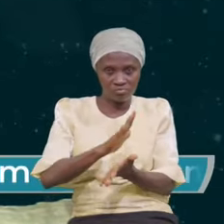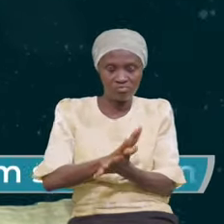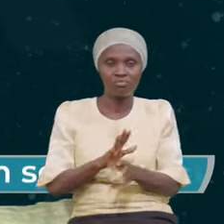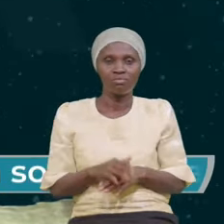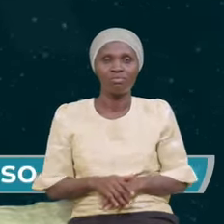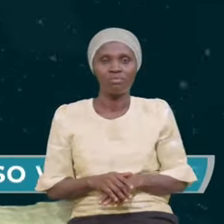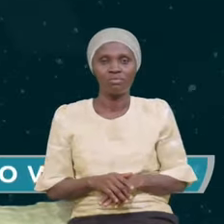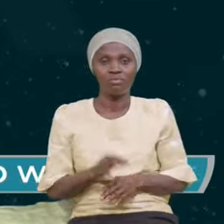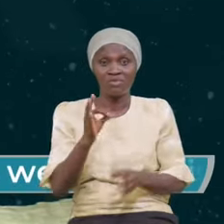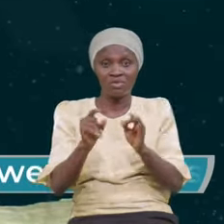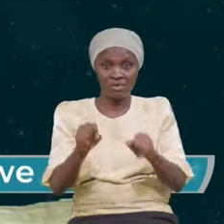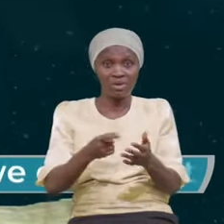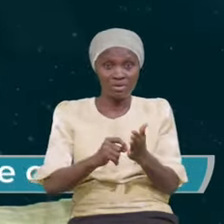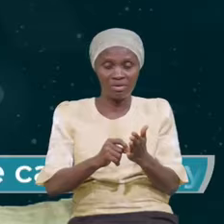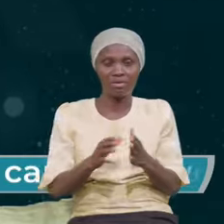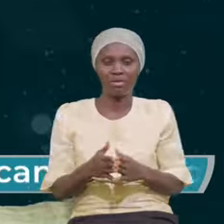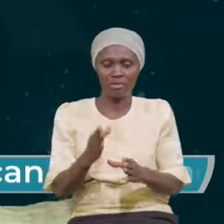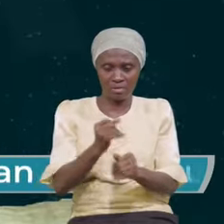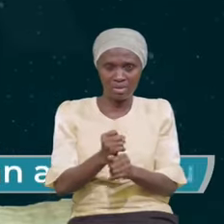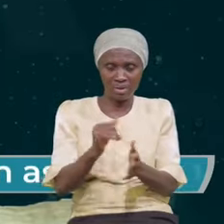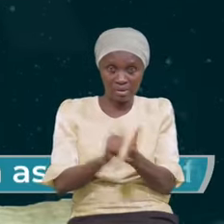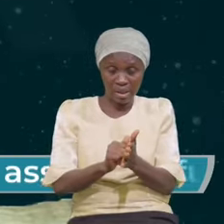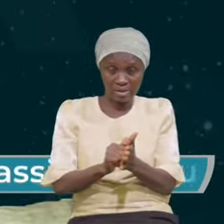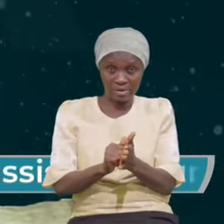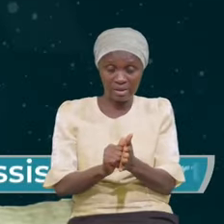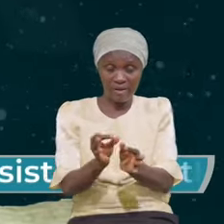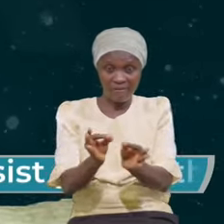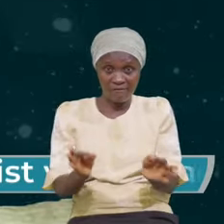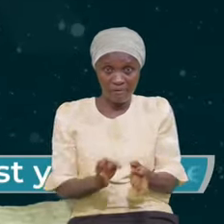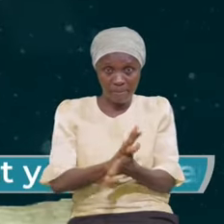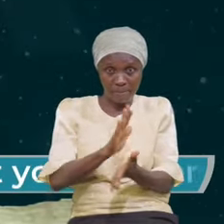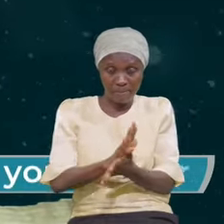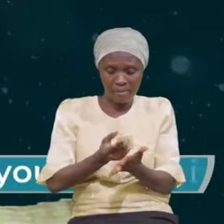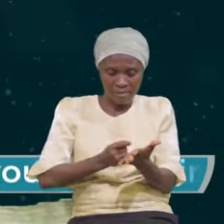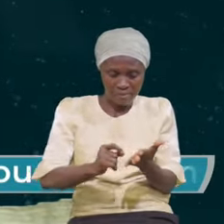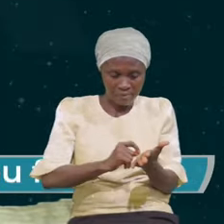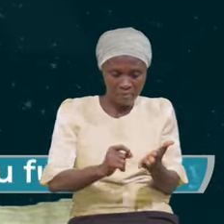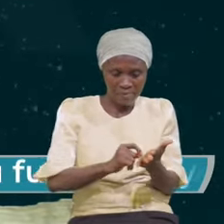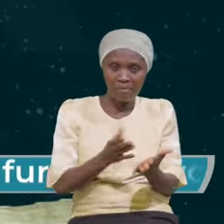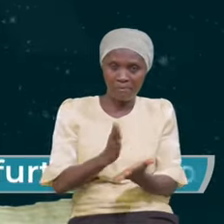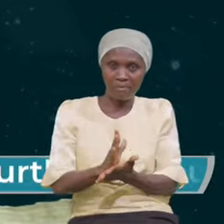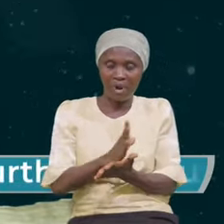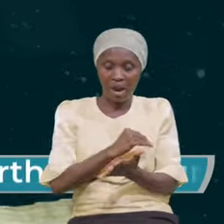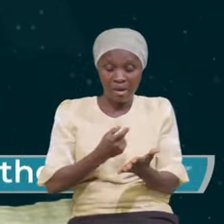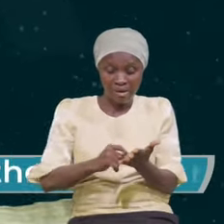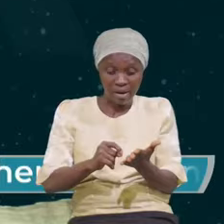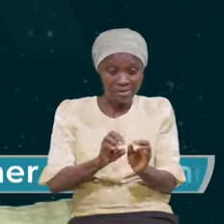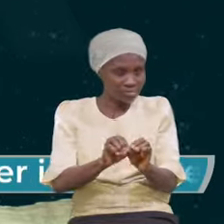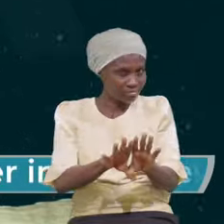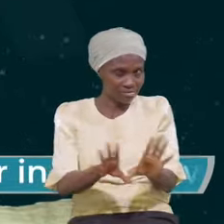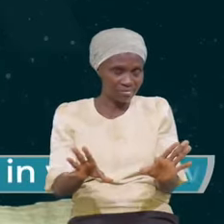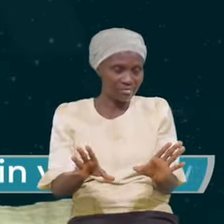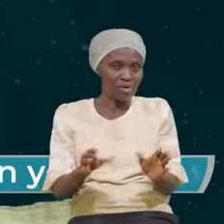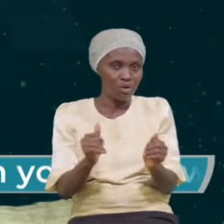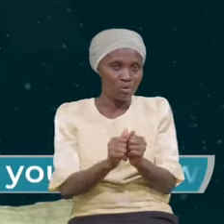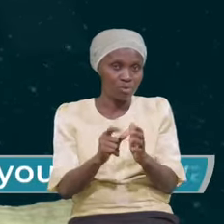if you can write collect the form fill it correctly write legibly especially with capital